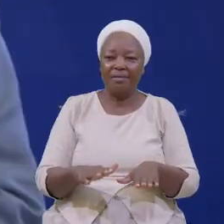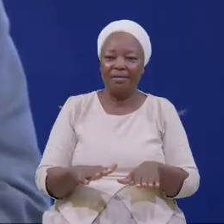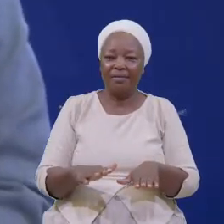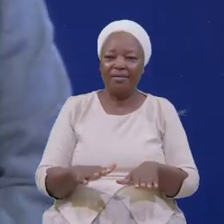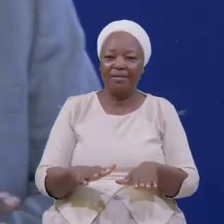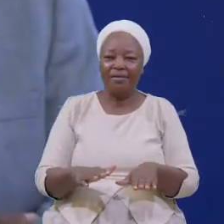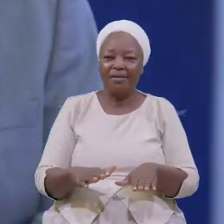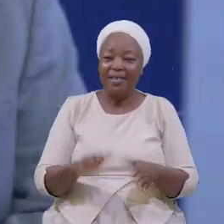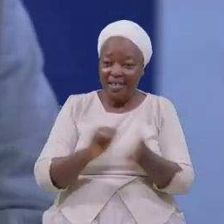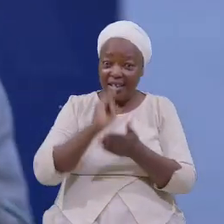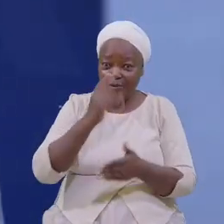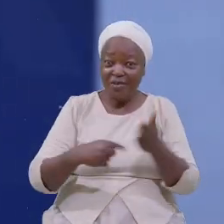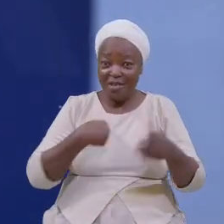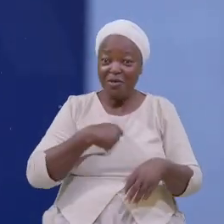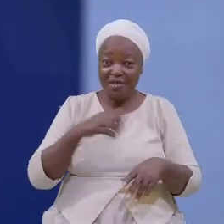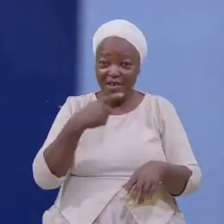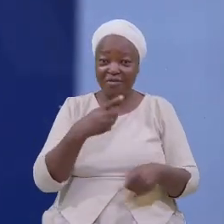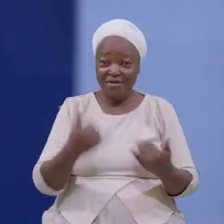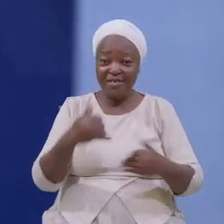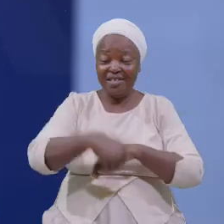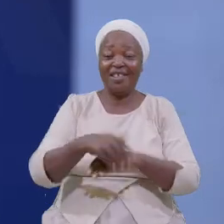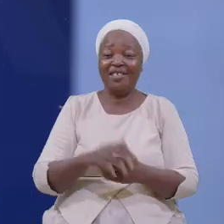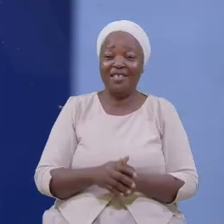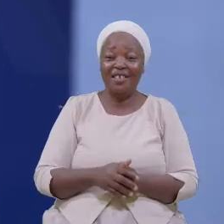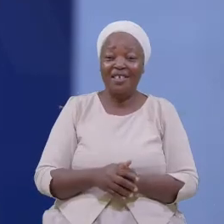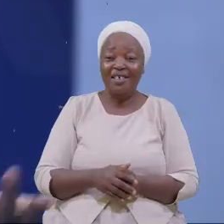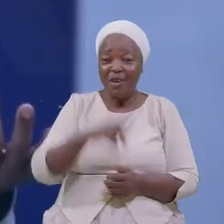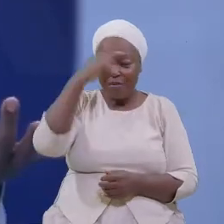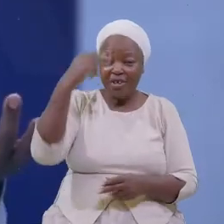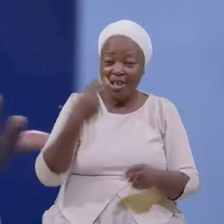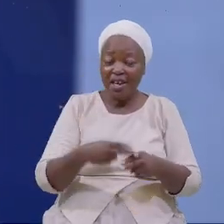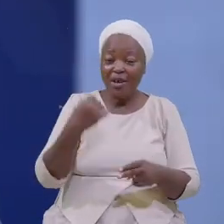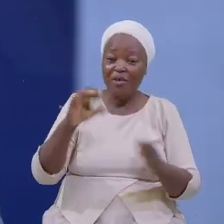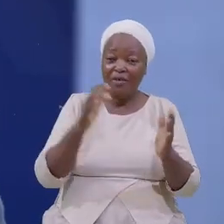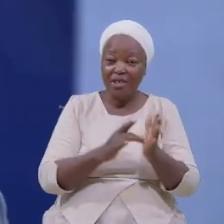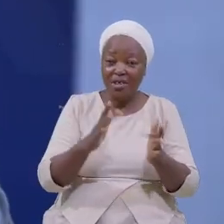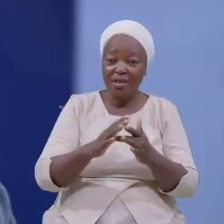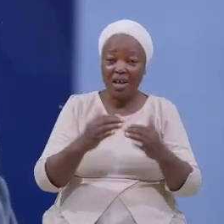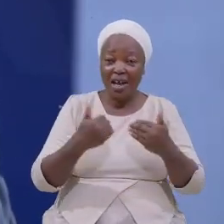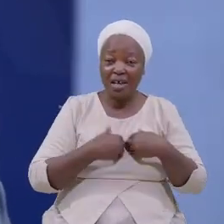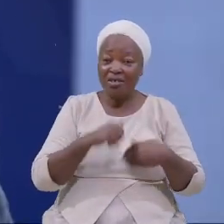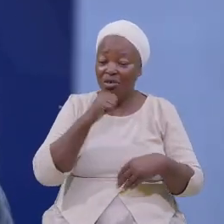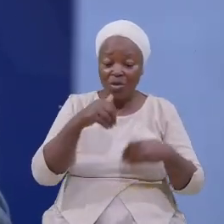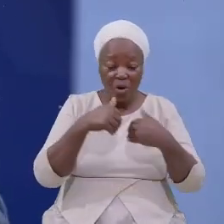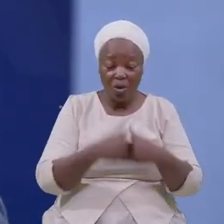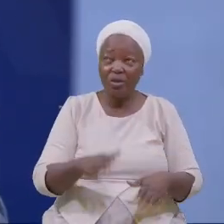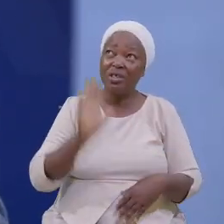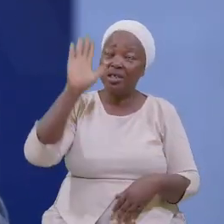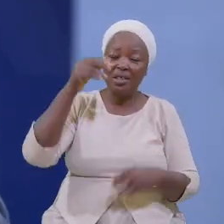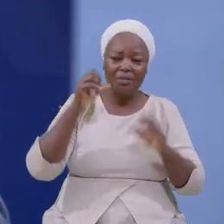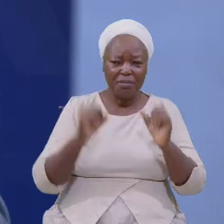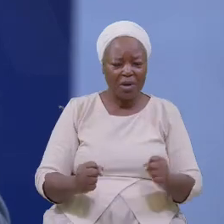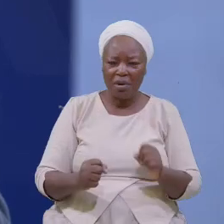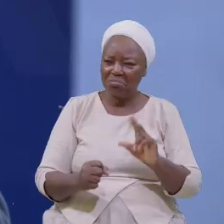That's what I'll tell you tonight. Because the name of Jesus has not lost his power.